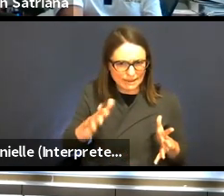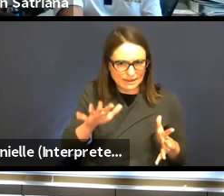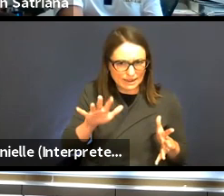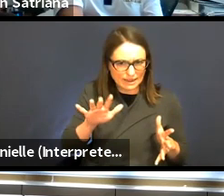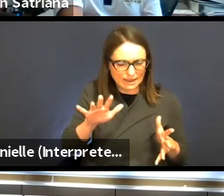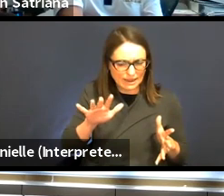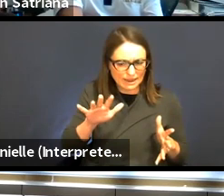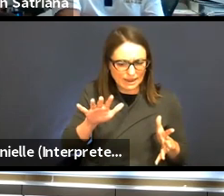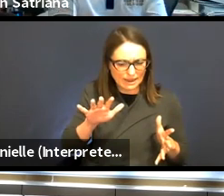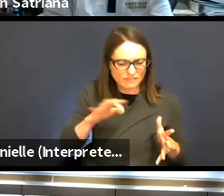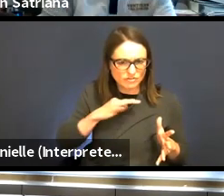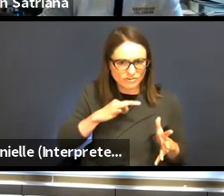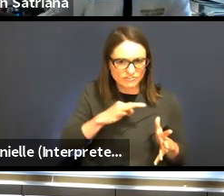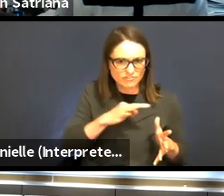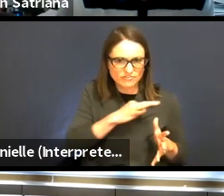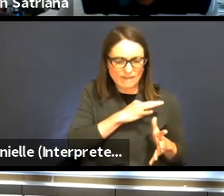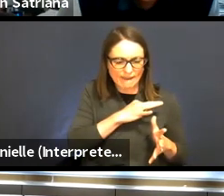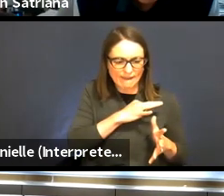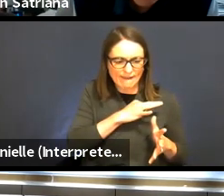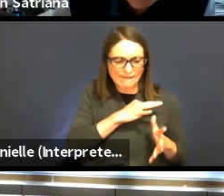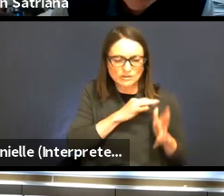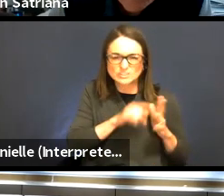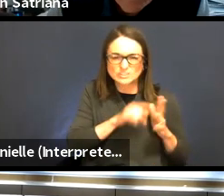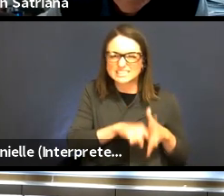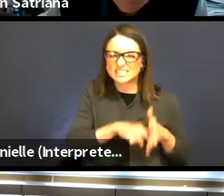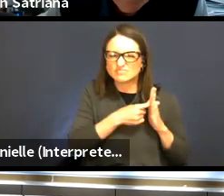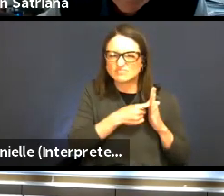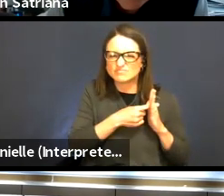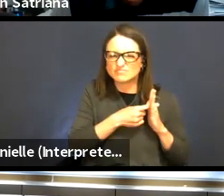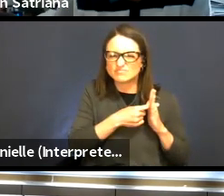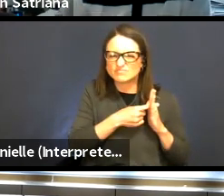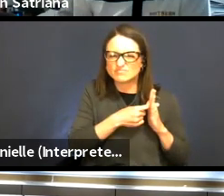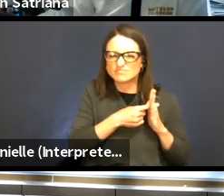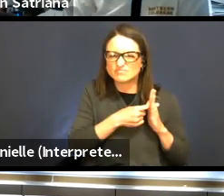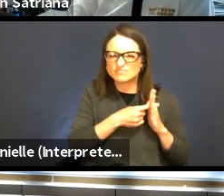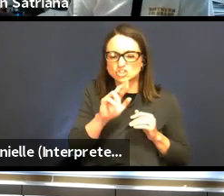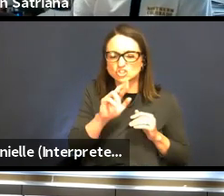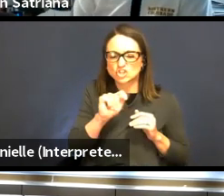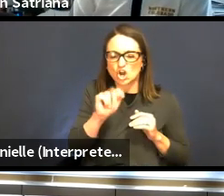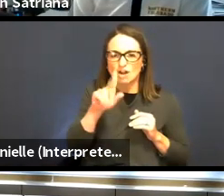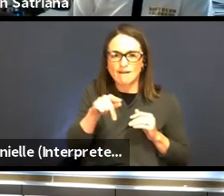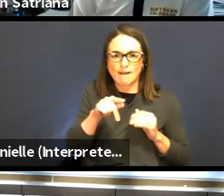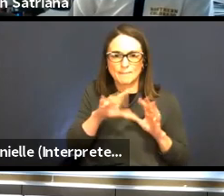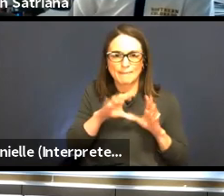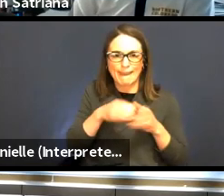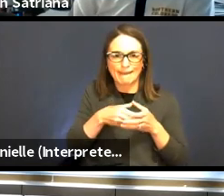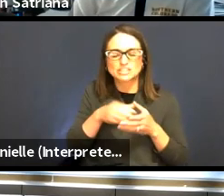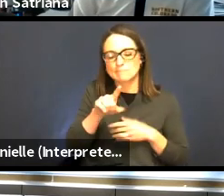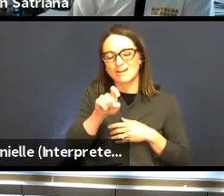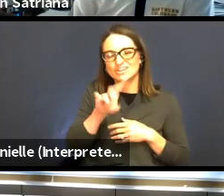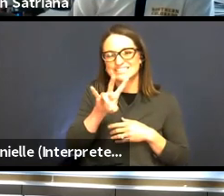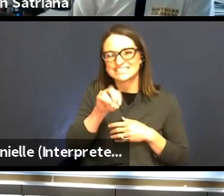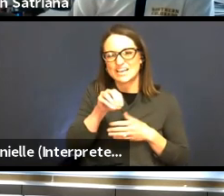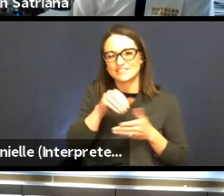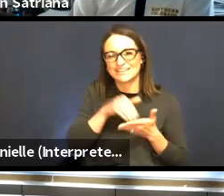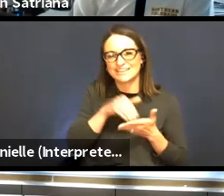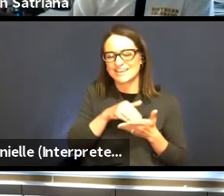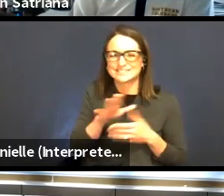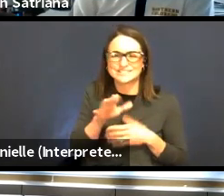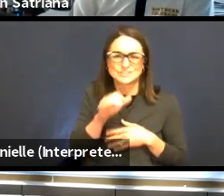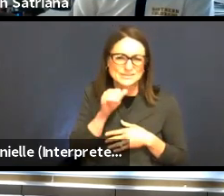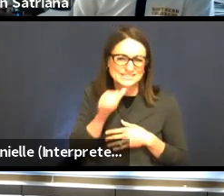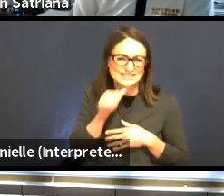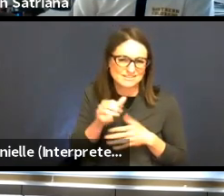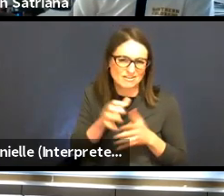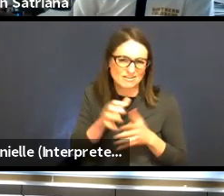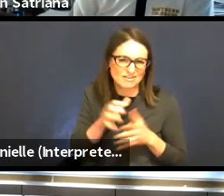on faculty startup packages is about $170,000. So it's not a huge chunk of it. It's just one of the